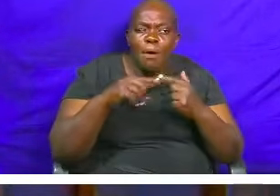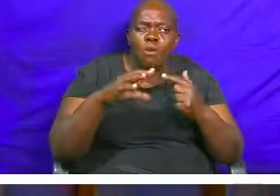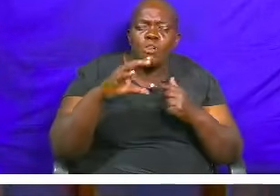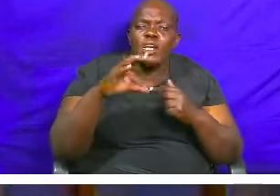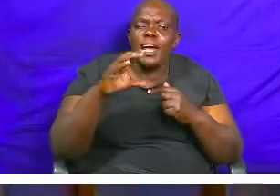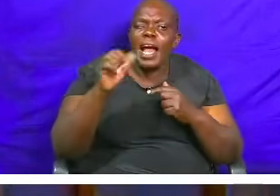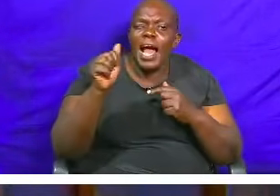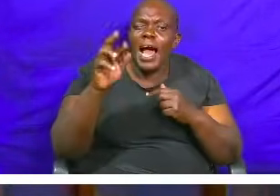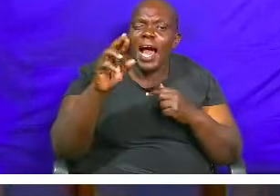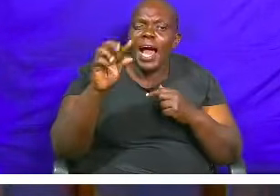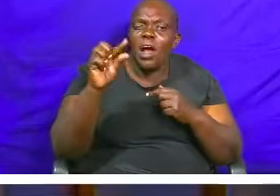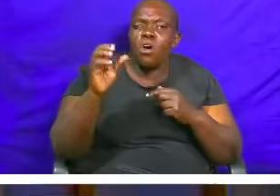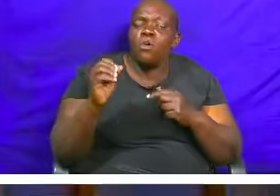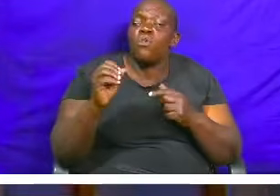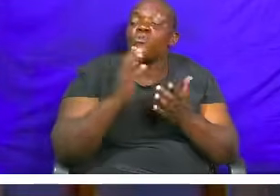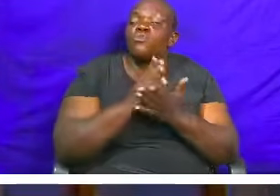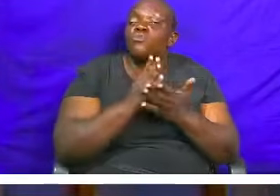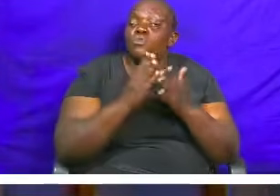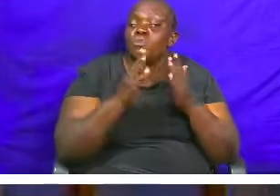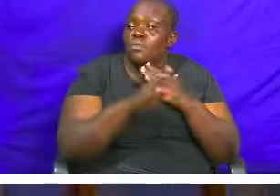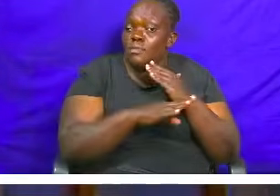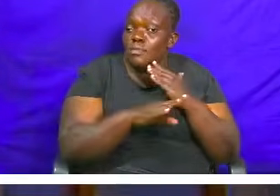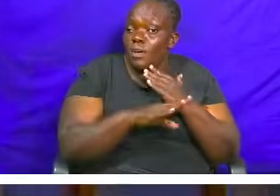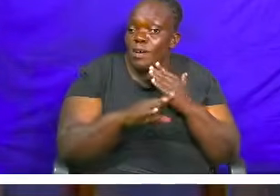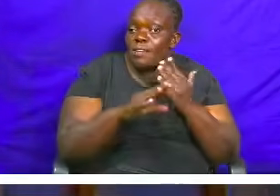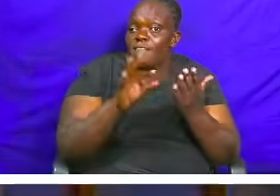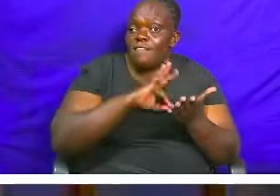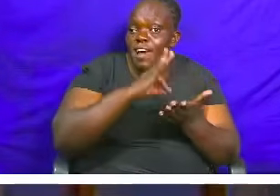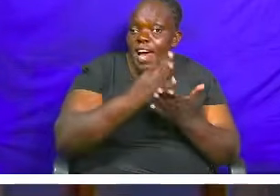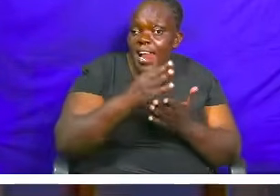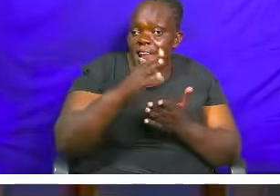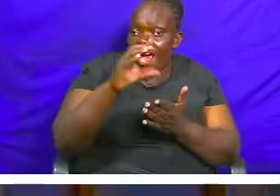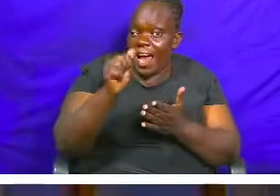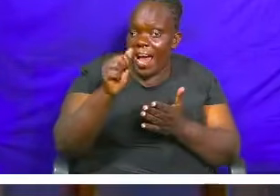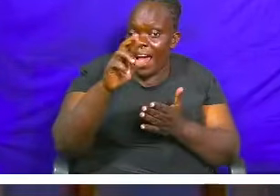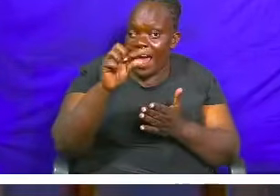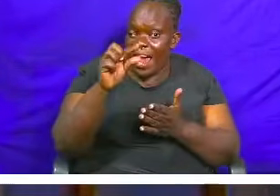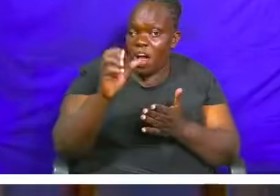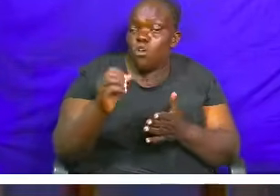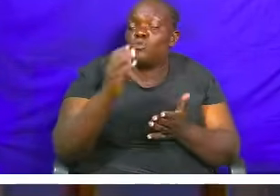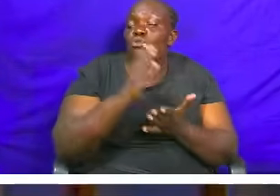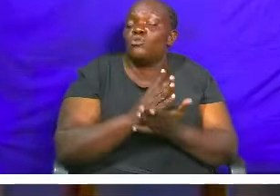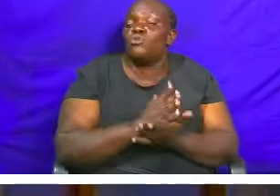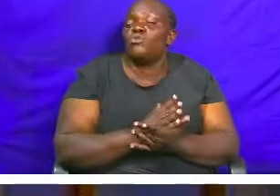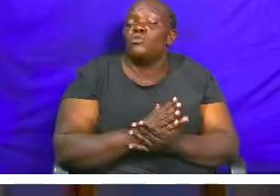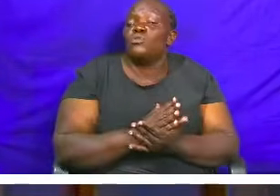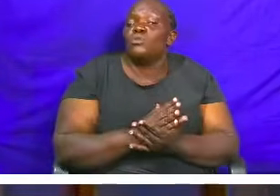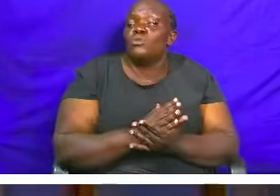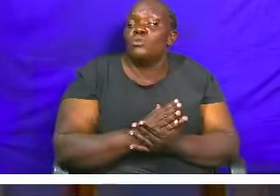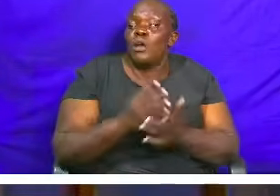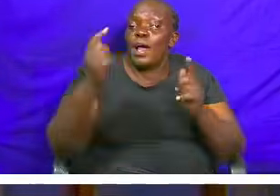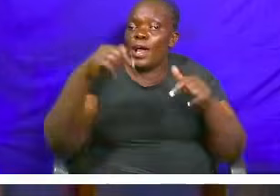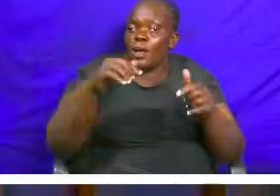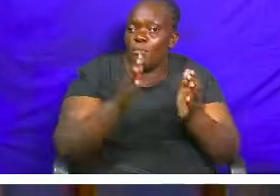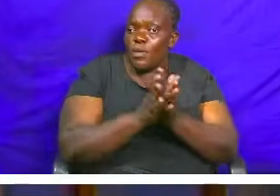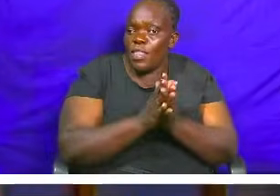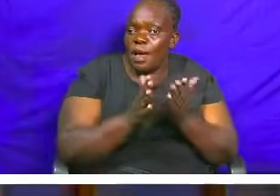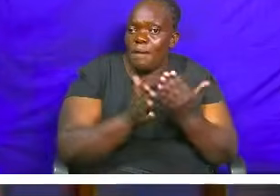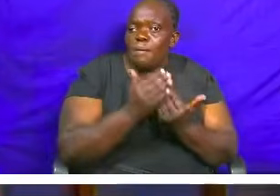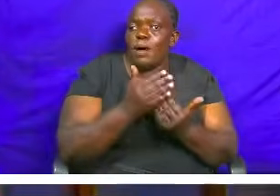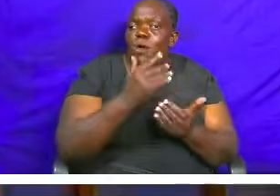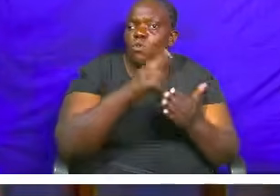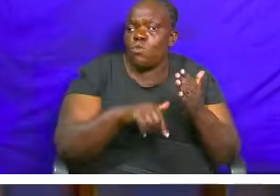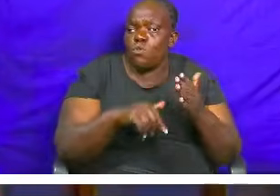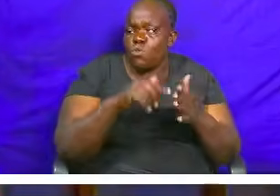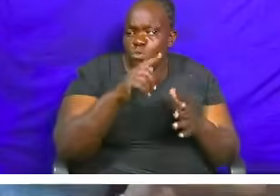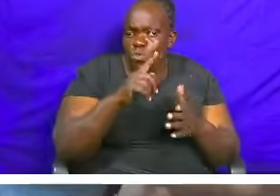someone who had basically phantoms a cargo, I think 18 billion worth of a cargo, and they came with a paper which was